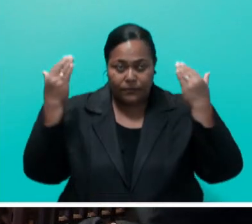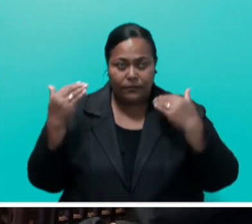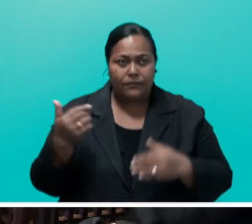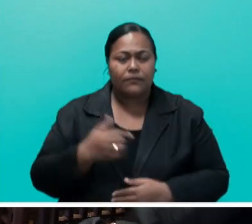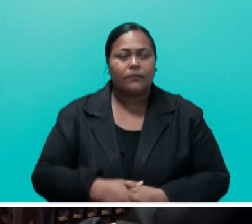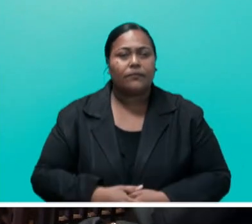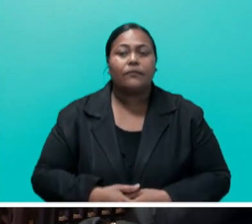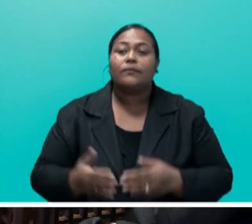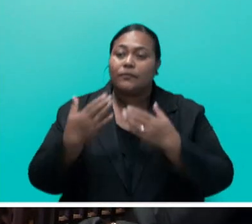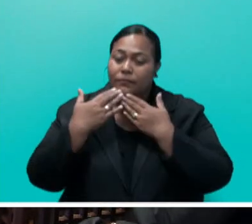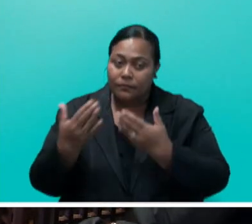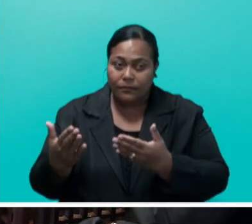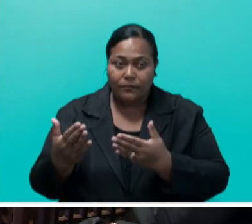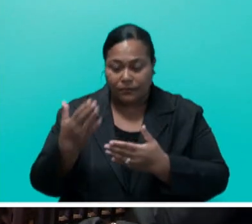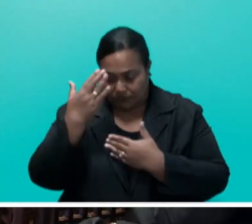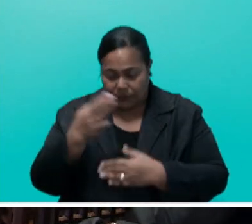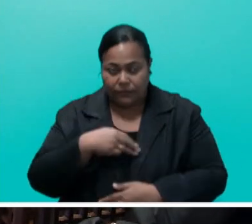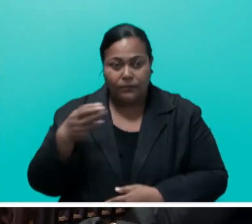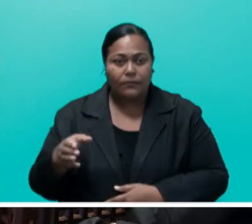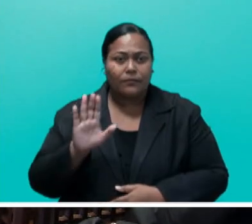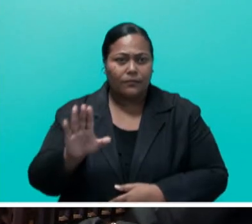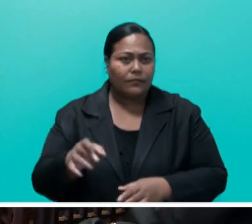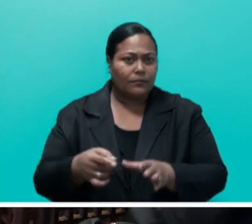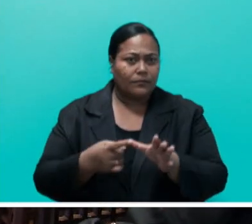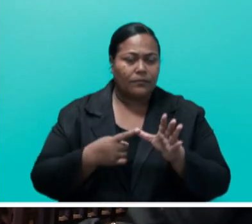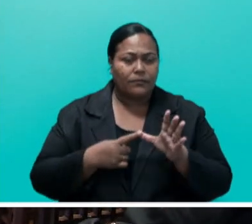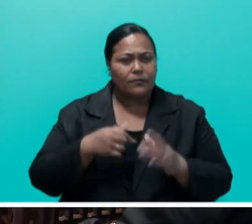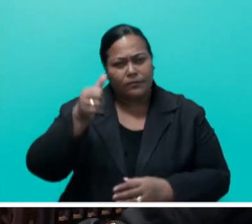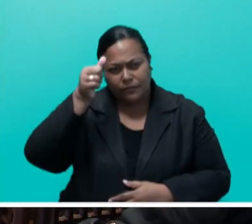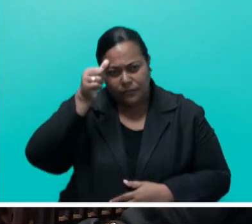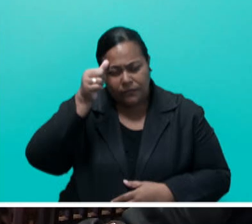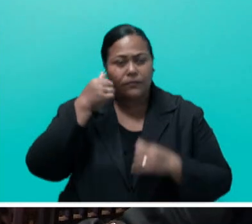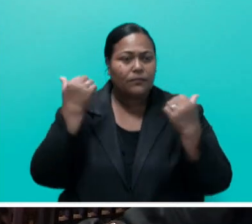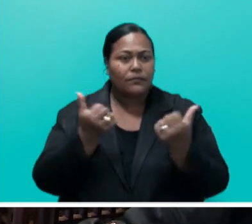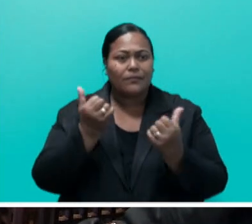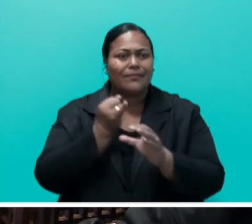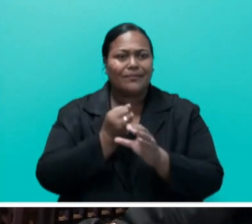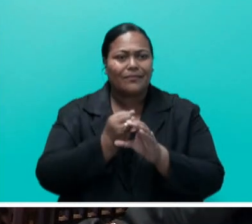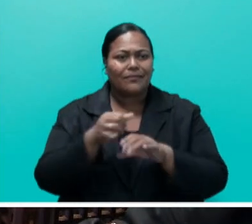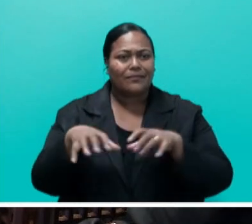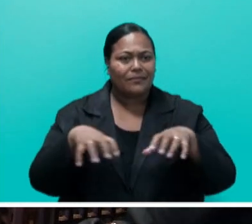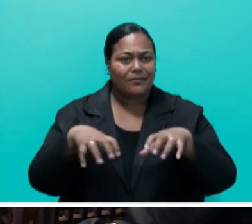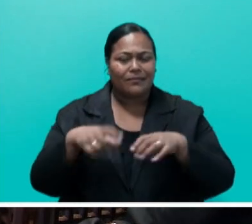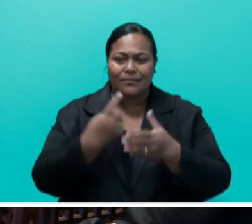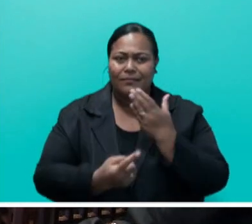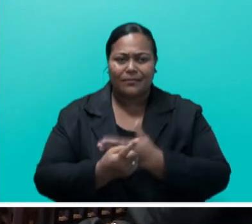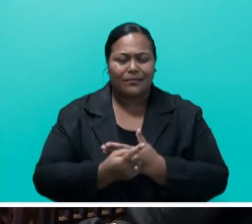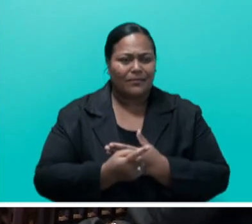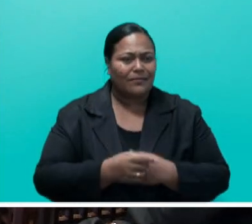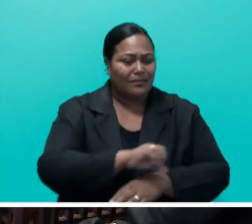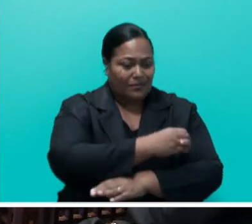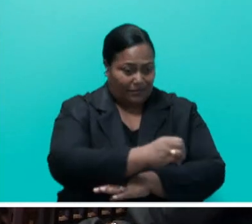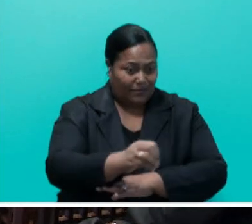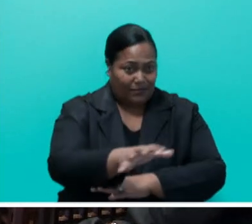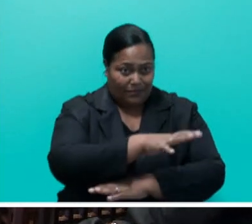Thank you, Honourable Minister, for your answers. Knowing that a lot of illegal activities happen in the black water and in the sea,